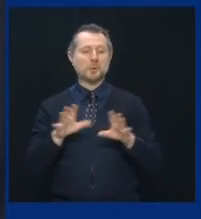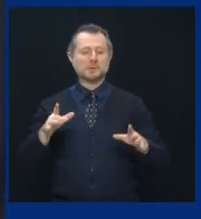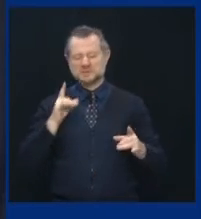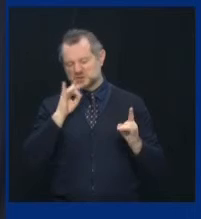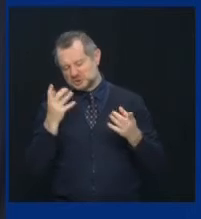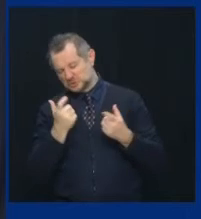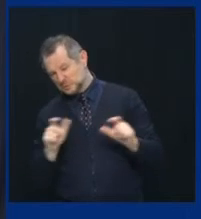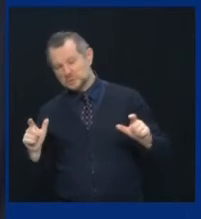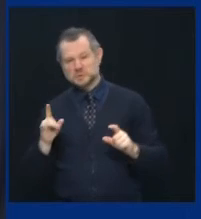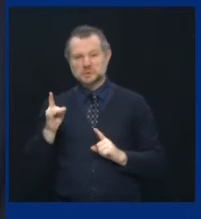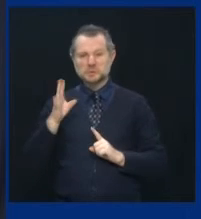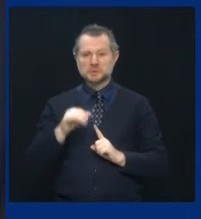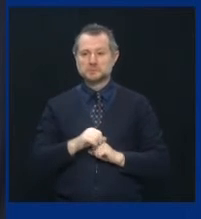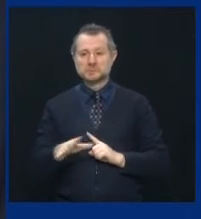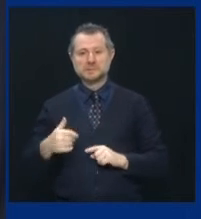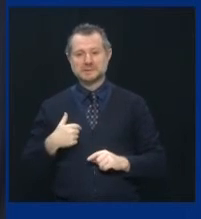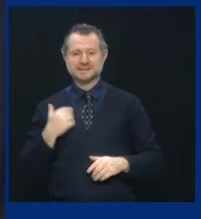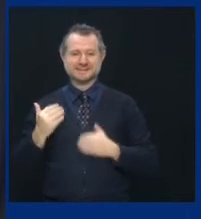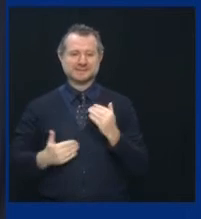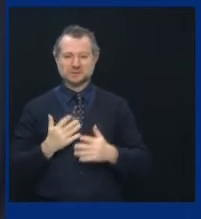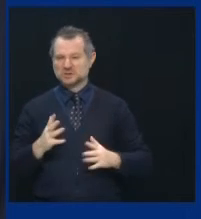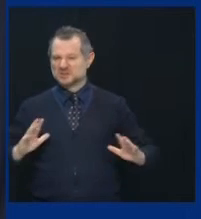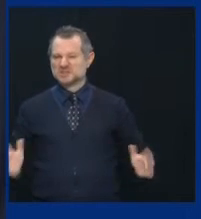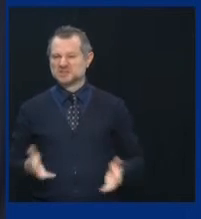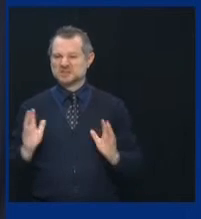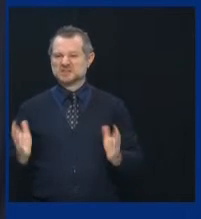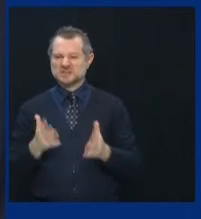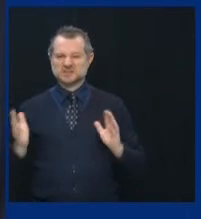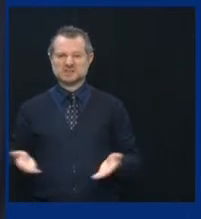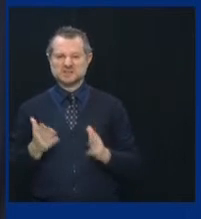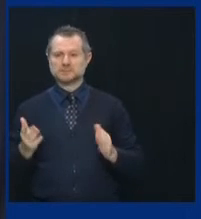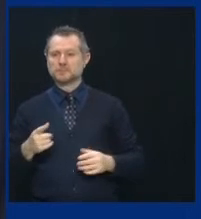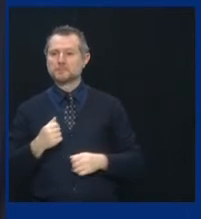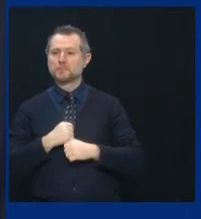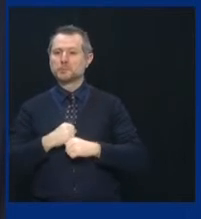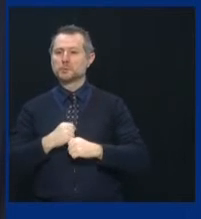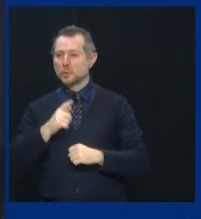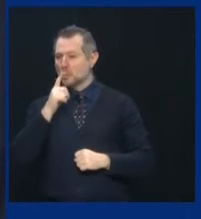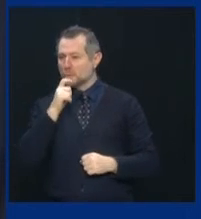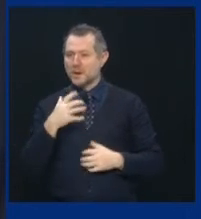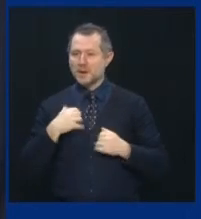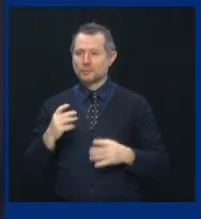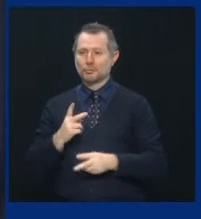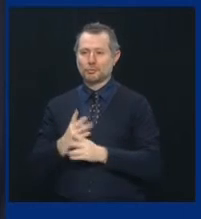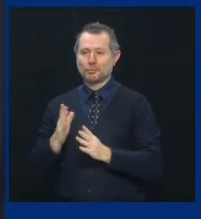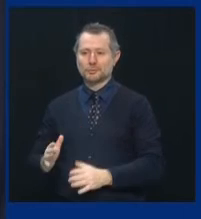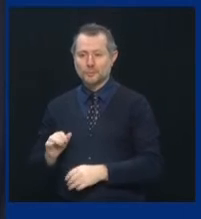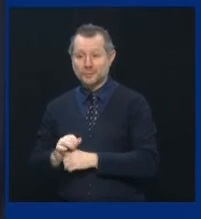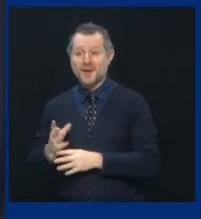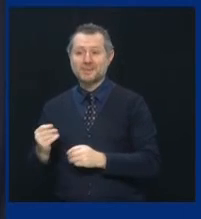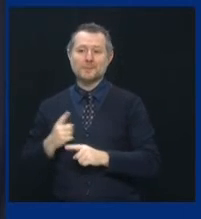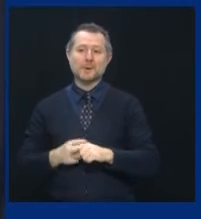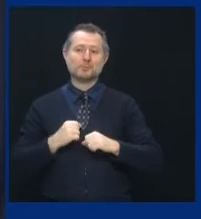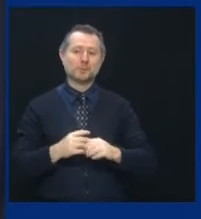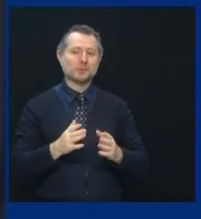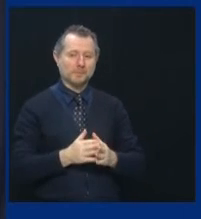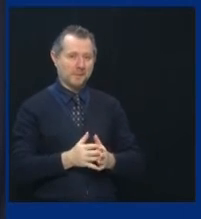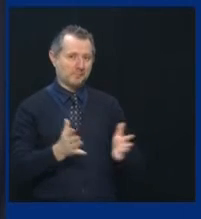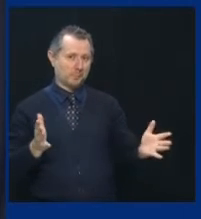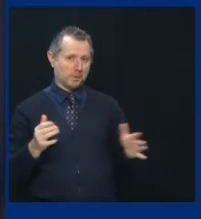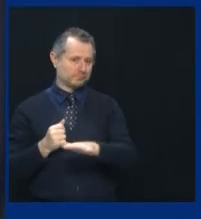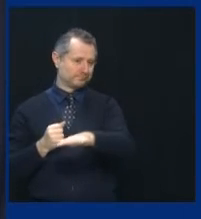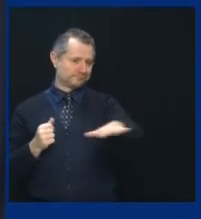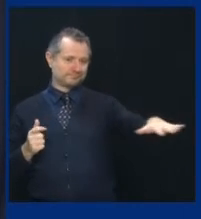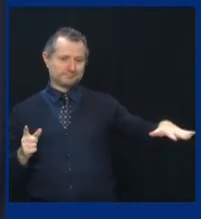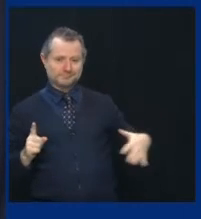constructive impatience to protect the healthcare worker and to protect the public who the healthcare worker is dealing with. That's